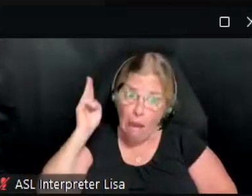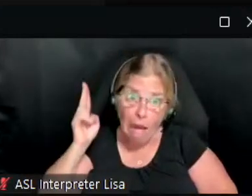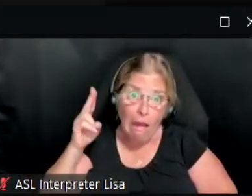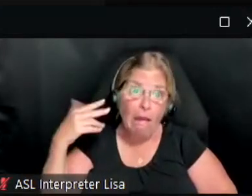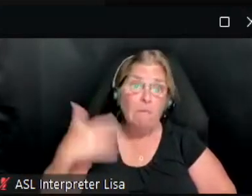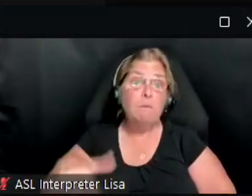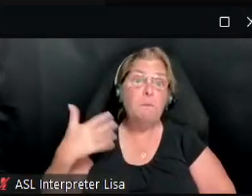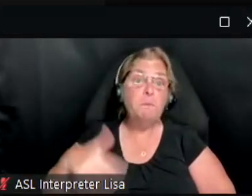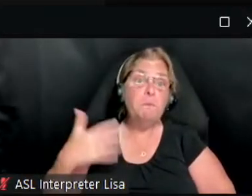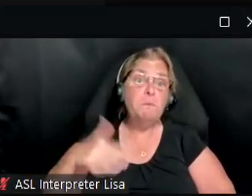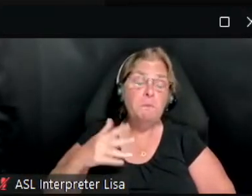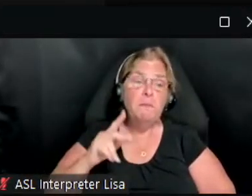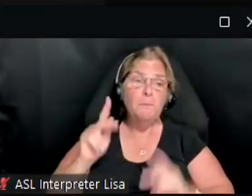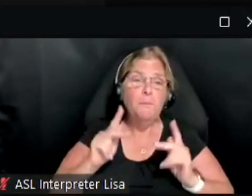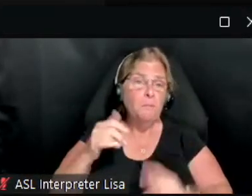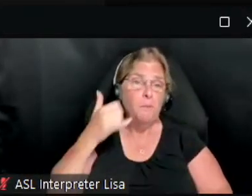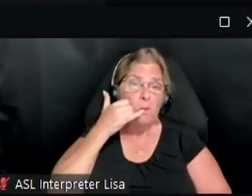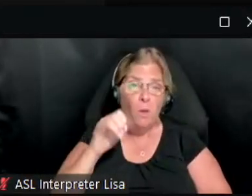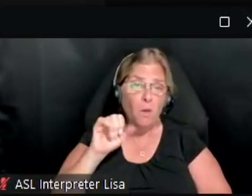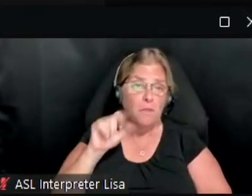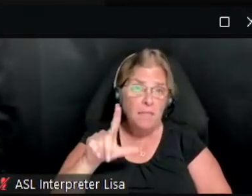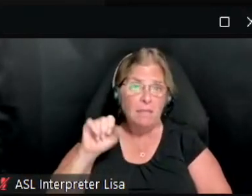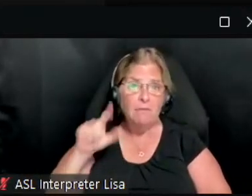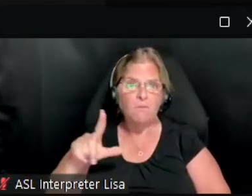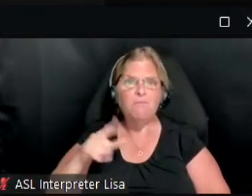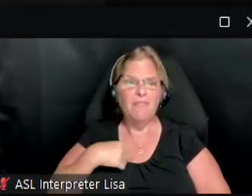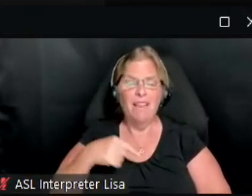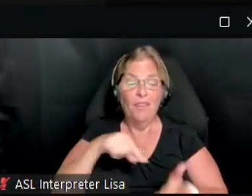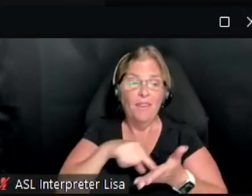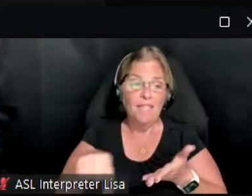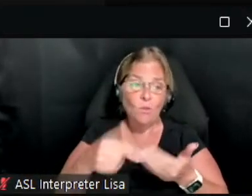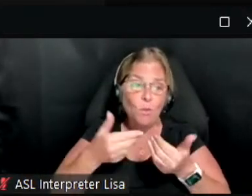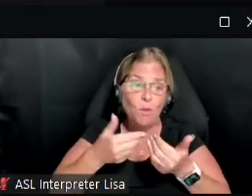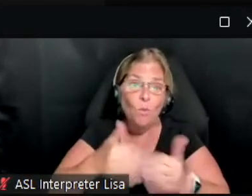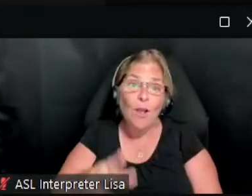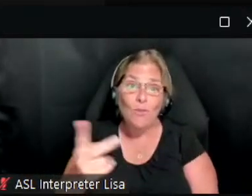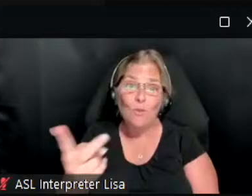and just this week we lost 2 teachers. So